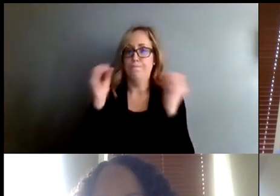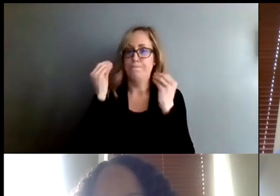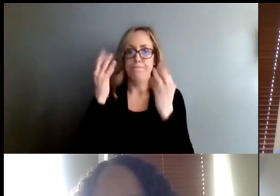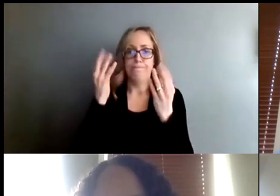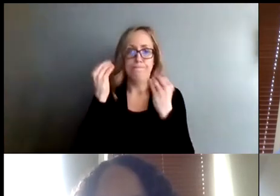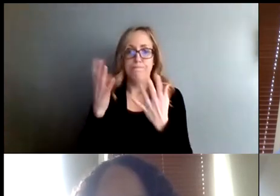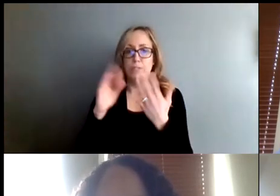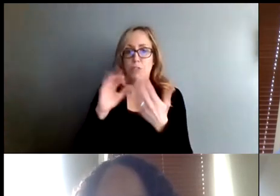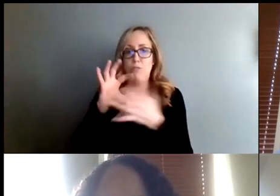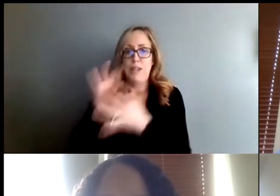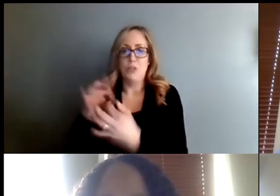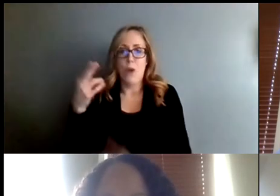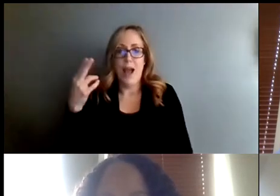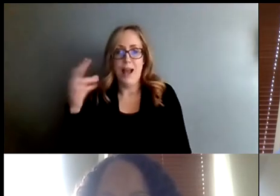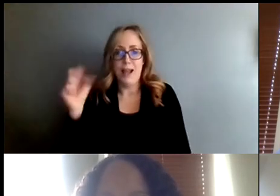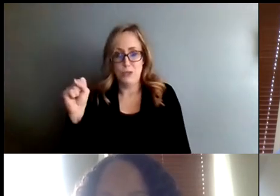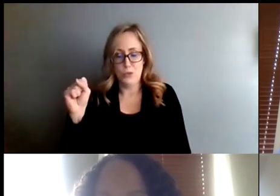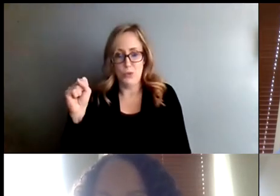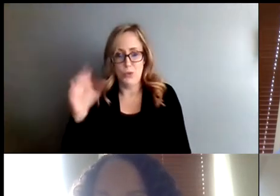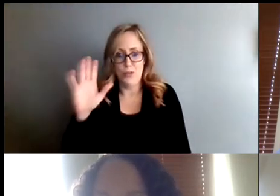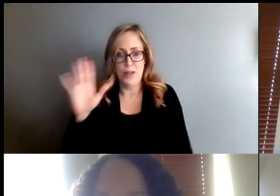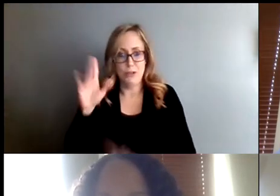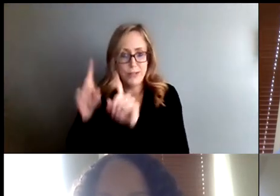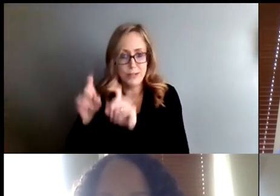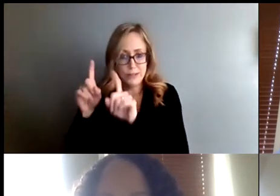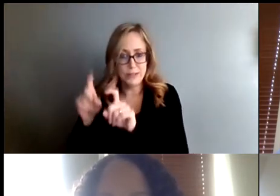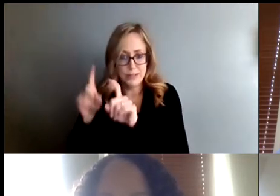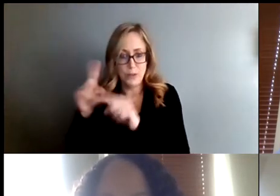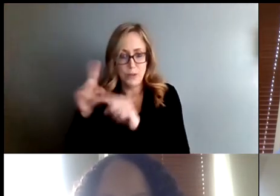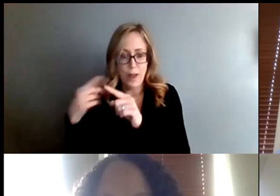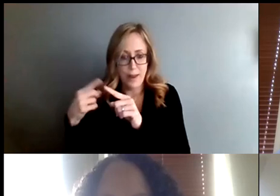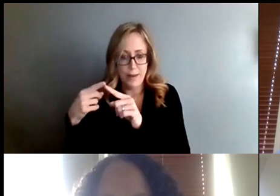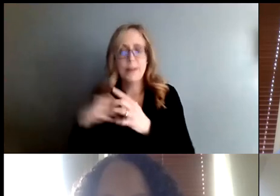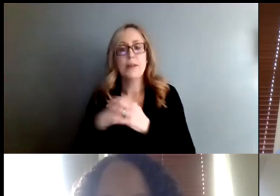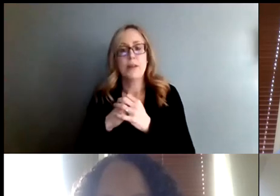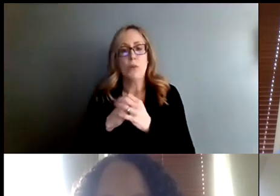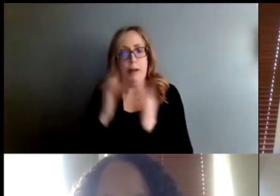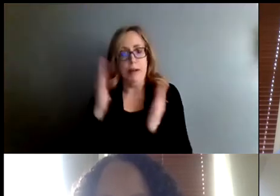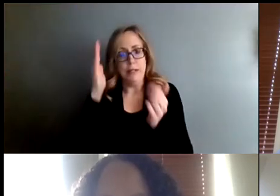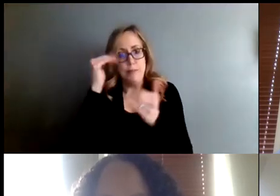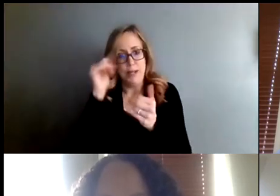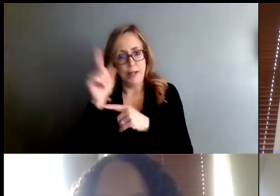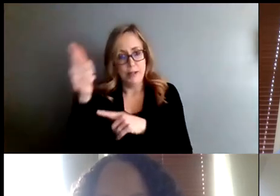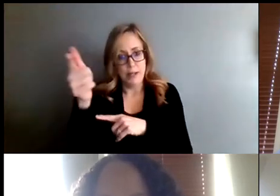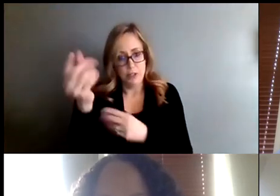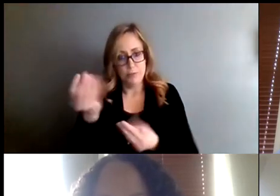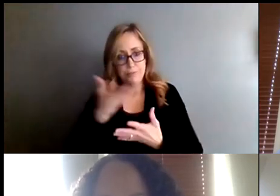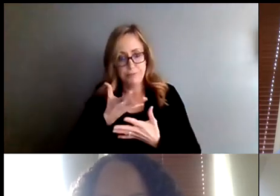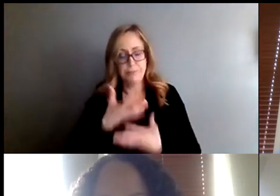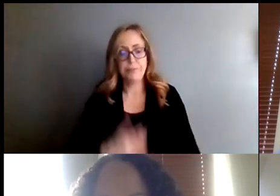high school MCAS test as such. So we're expecting that information at a later time as well.